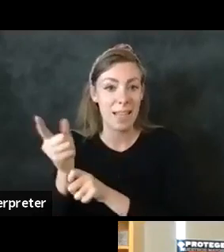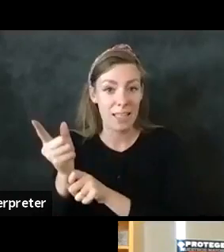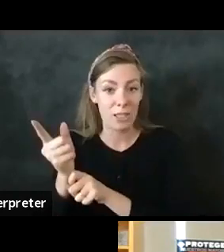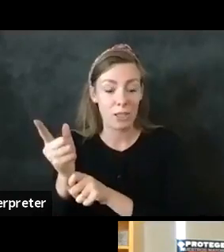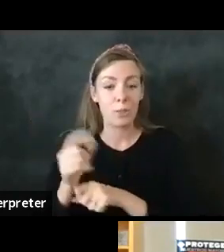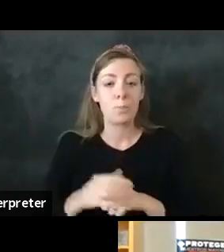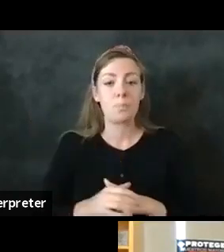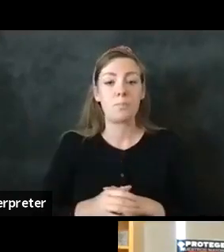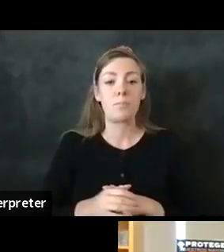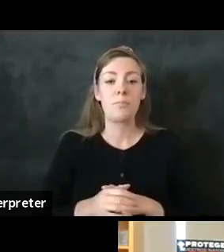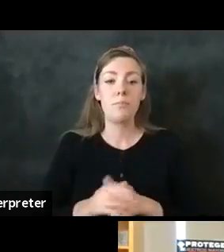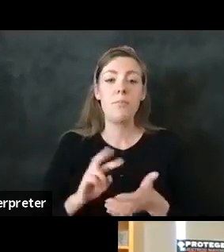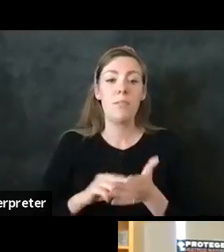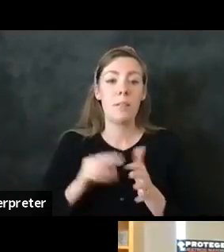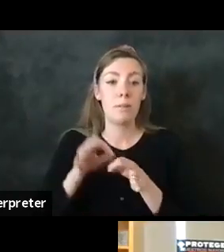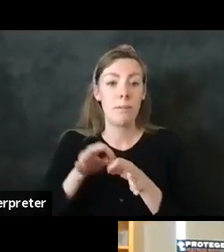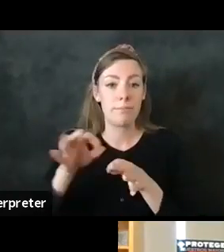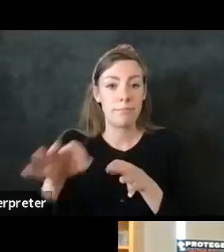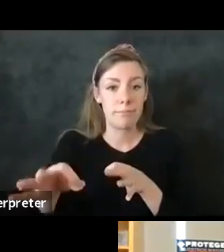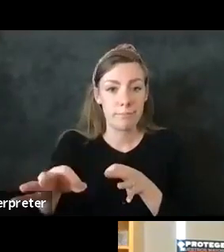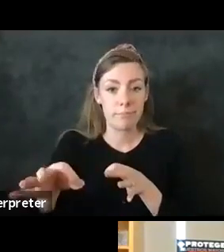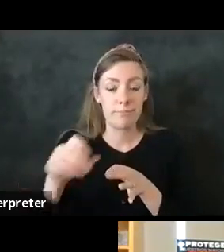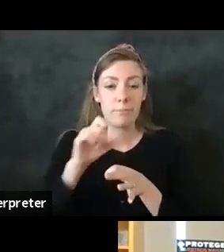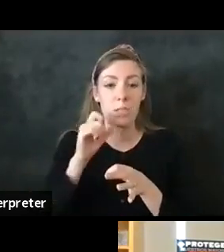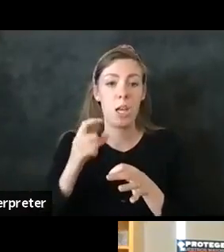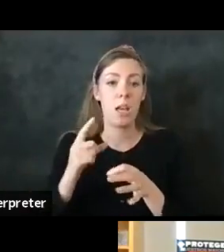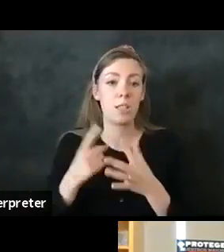mandate would take effect would take